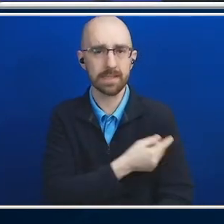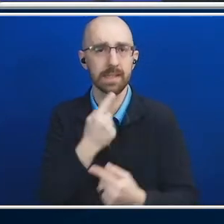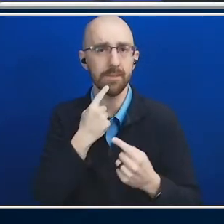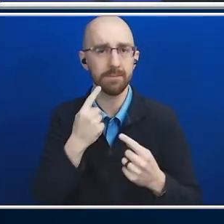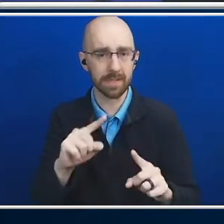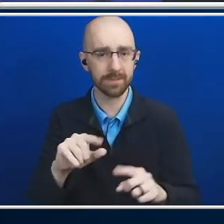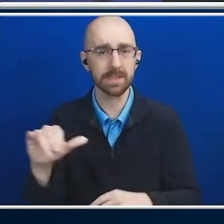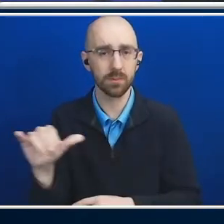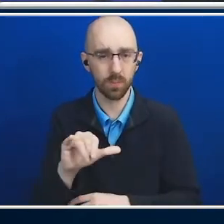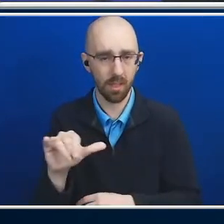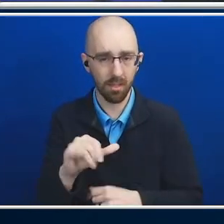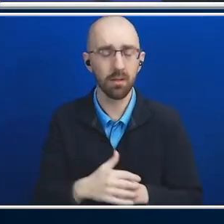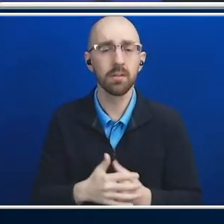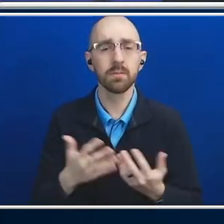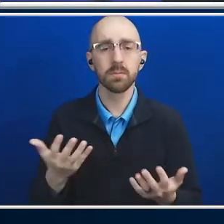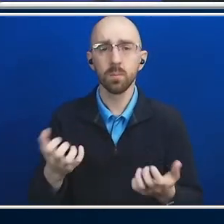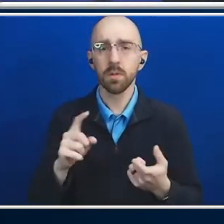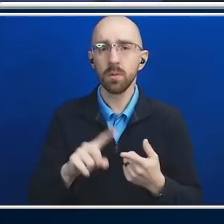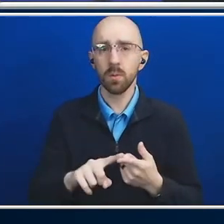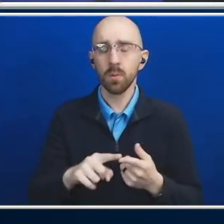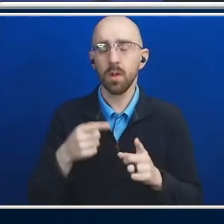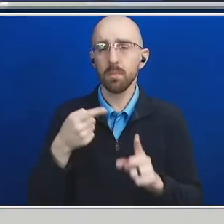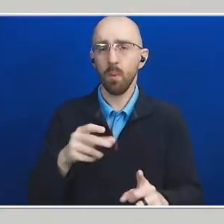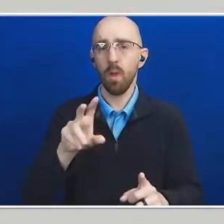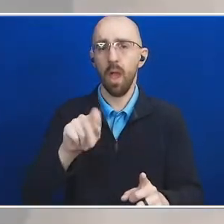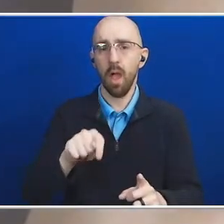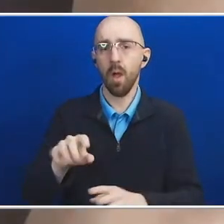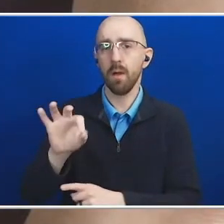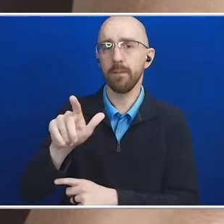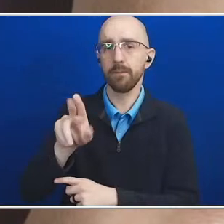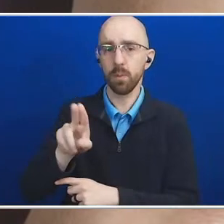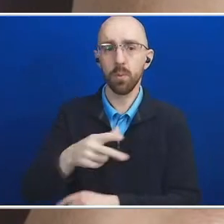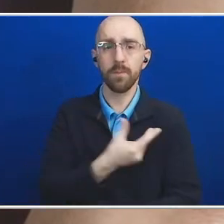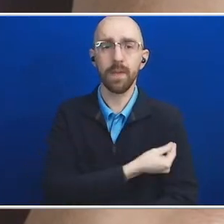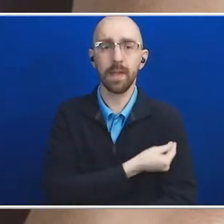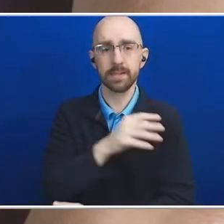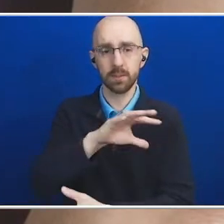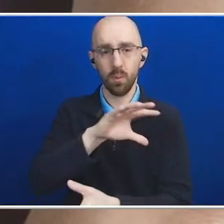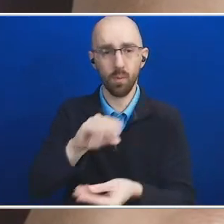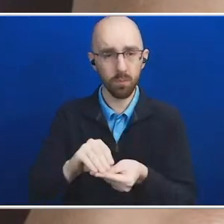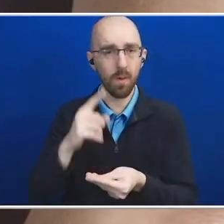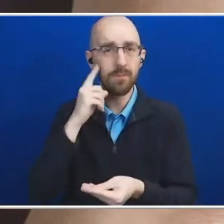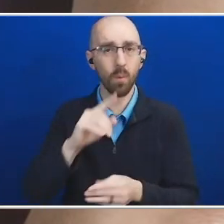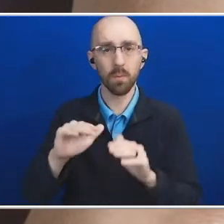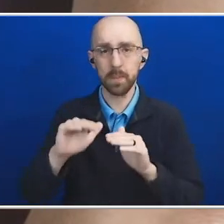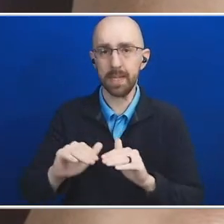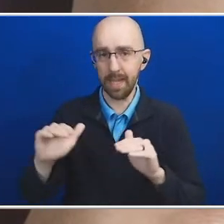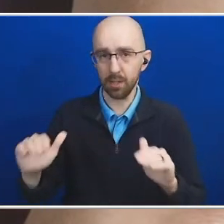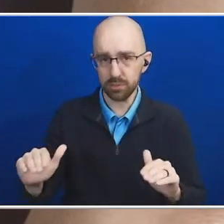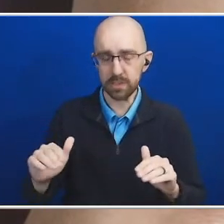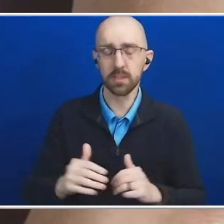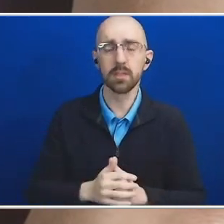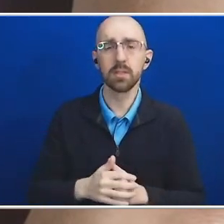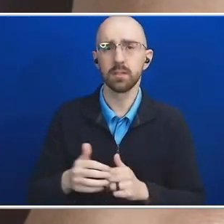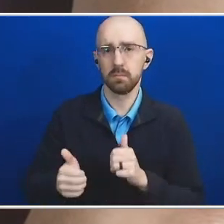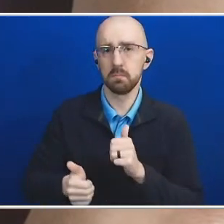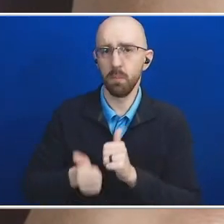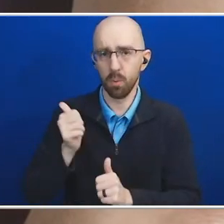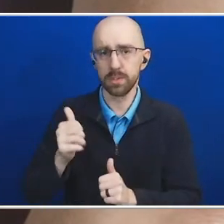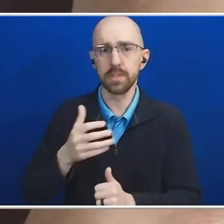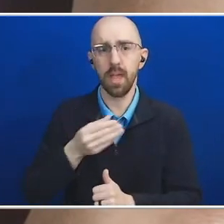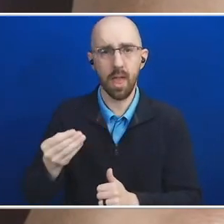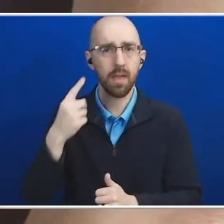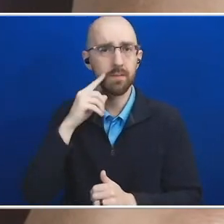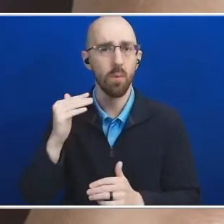So we would like to point out that influenza vaccine overall for pediatrics, for the most part, and for adults,